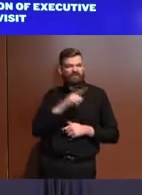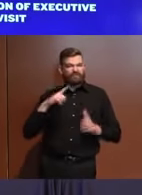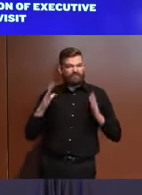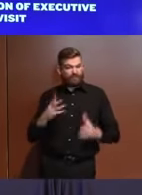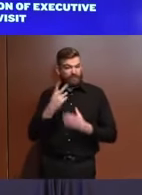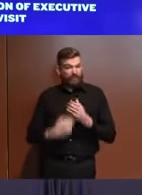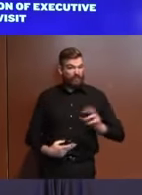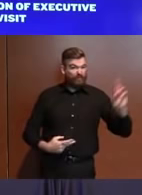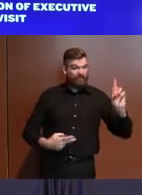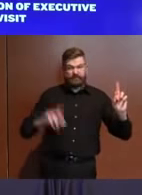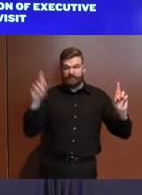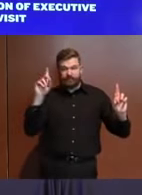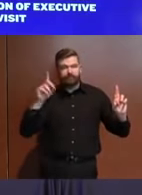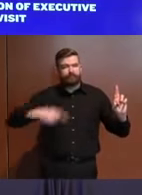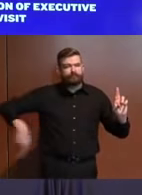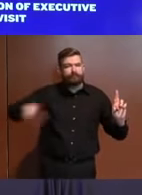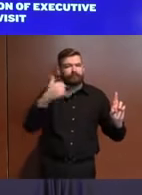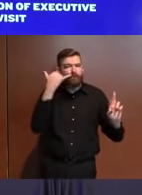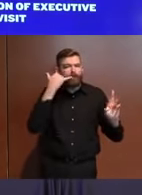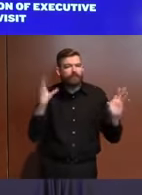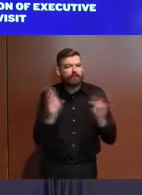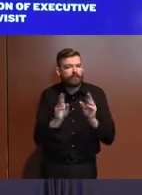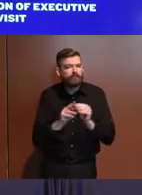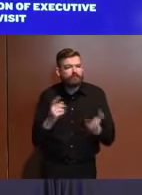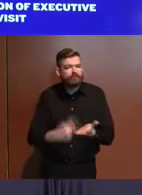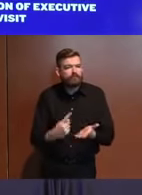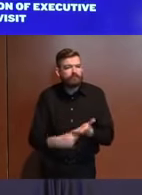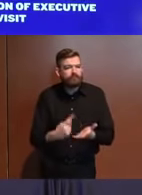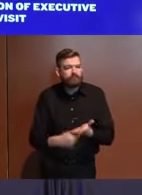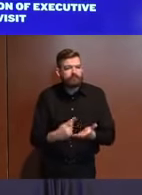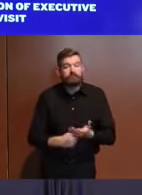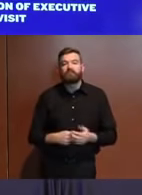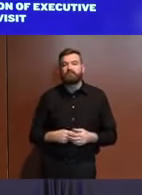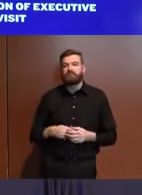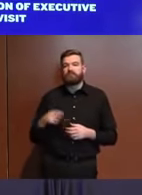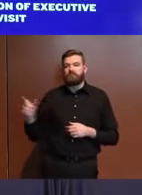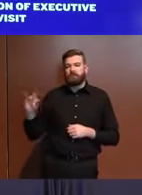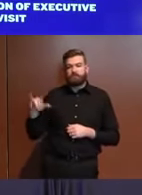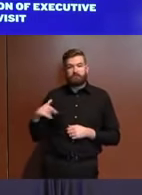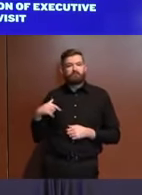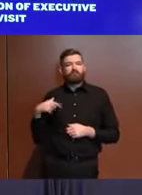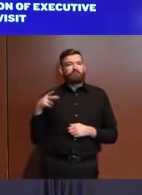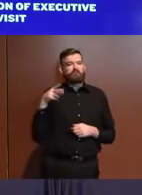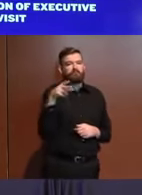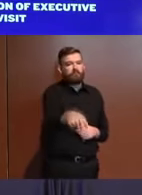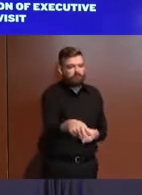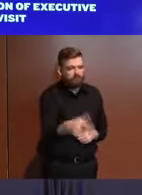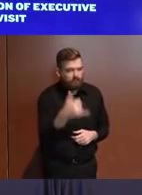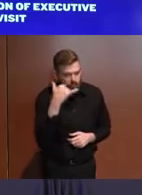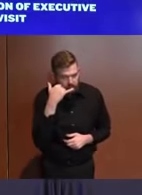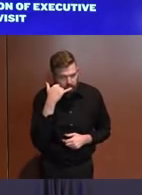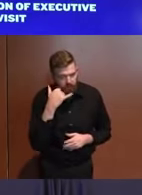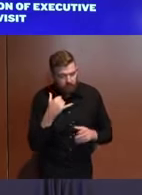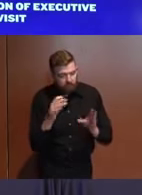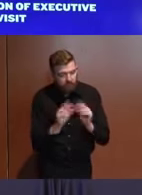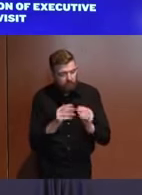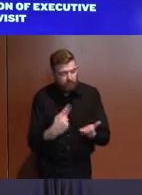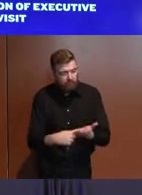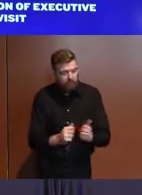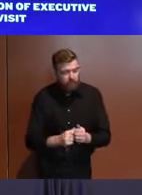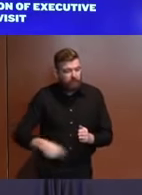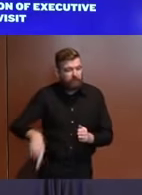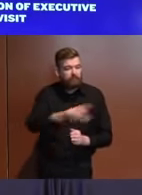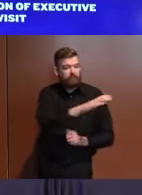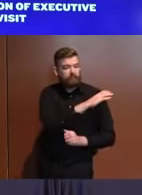very good chance for Judy and myself and Pat and others to get our sort of bring the